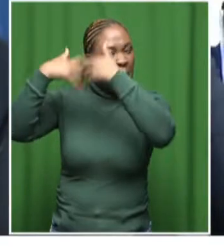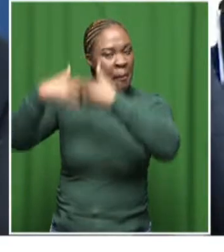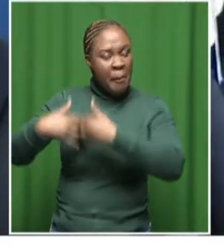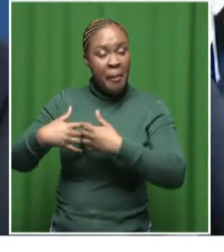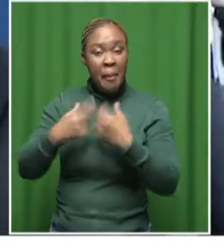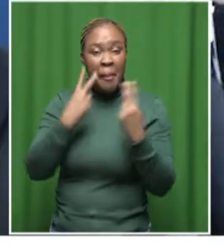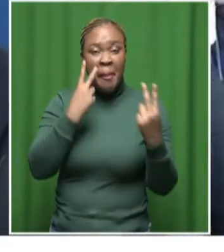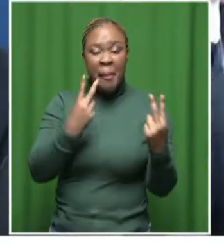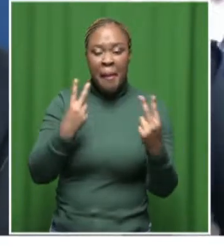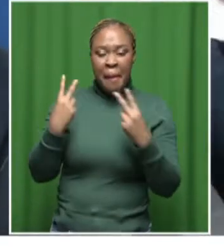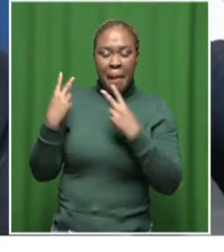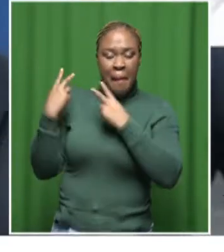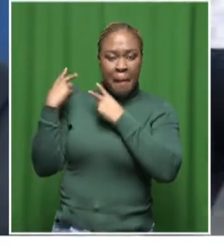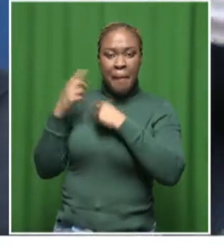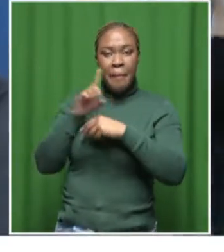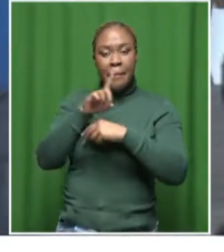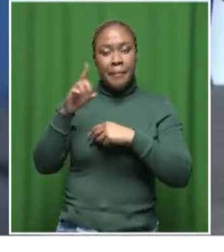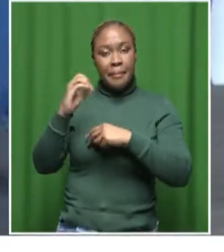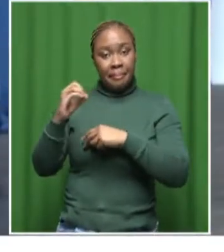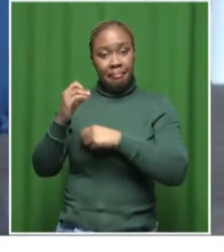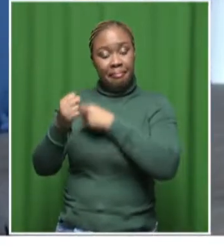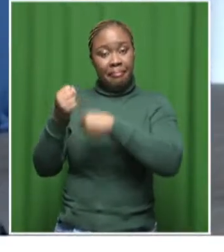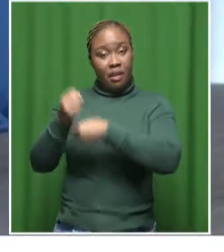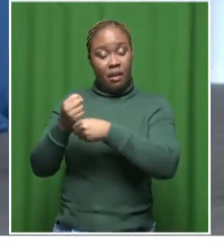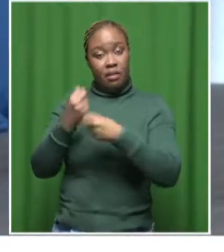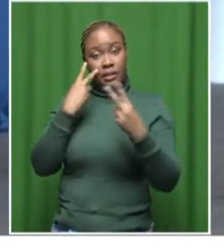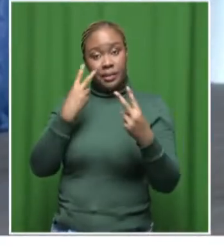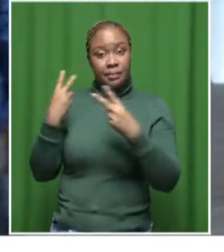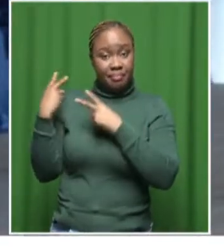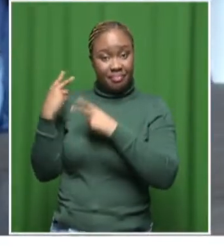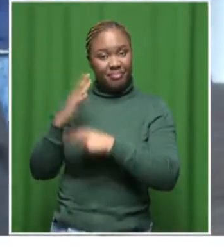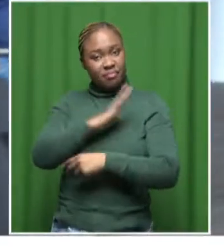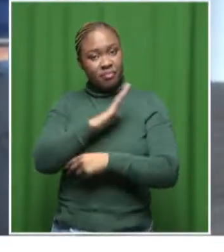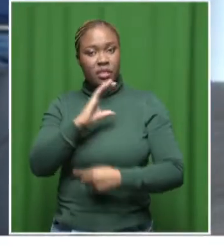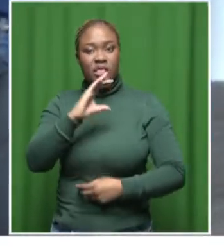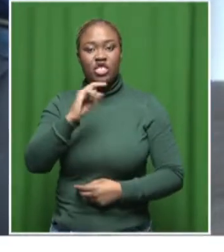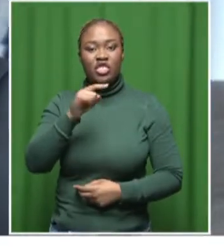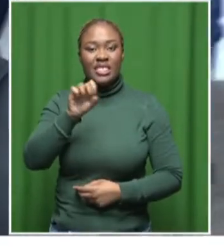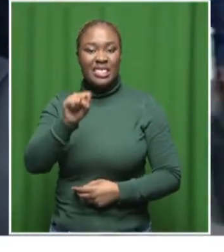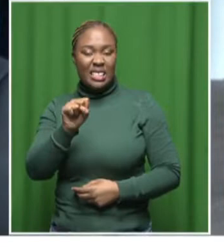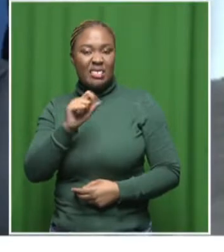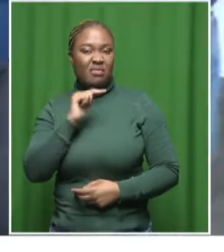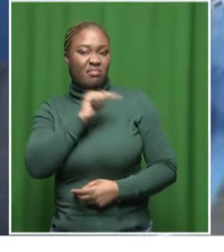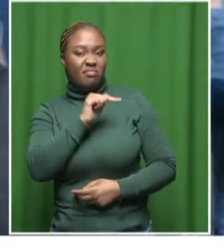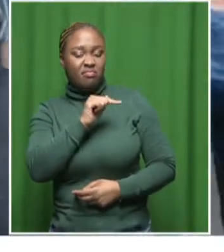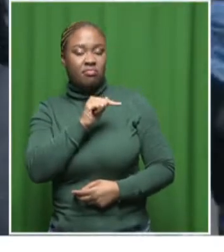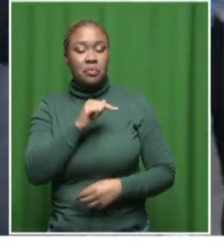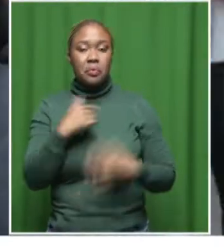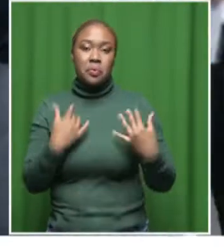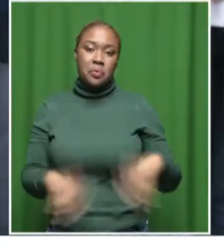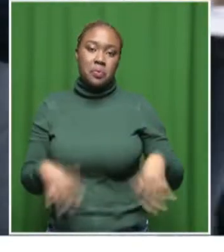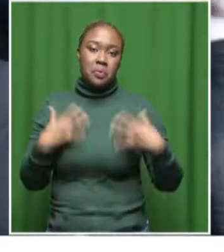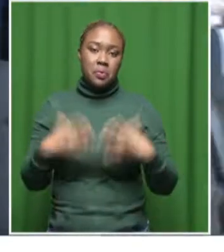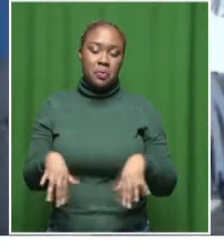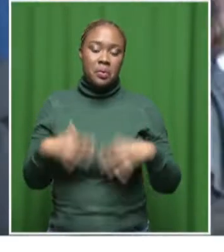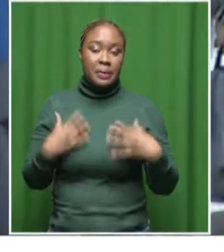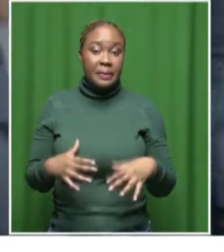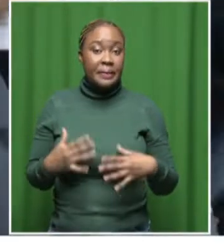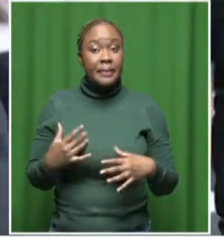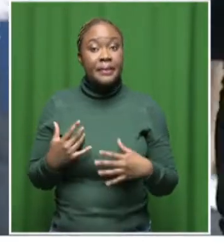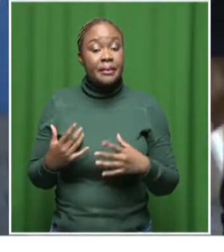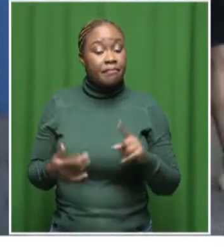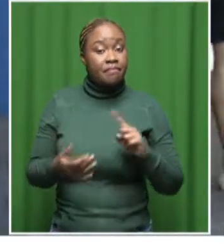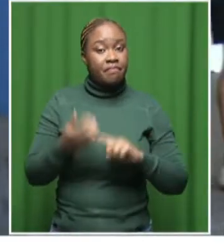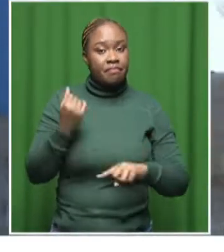years, the geoscience community at large has led to